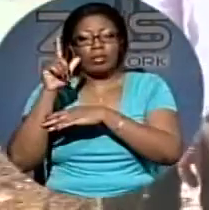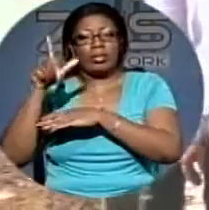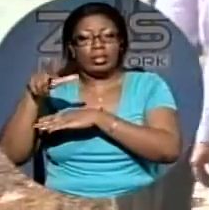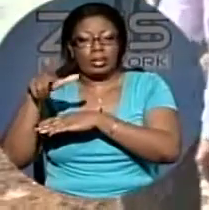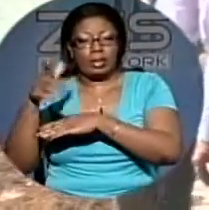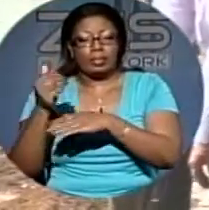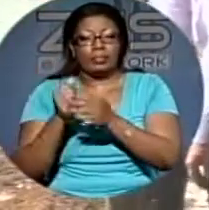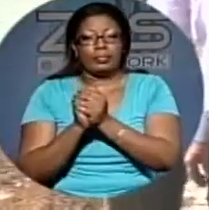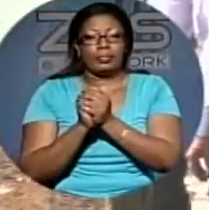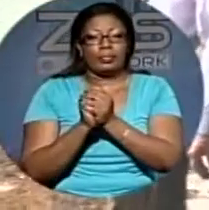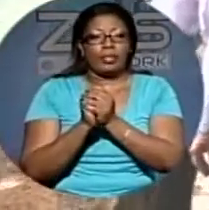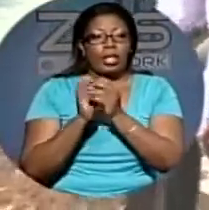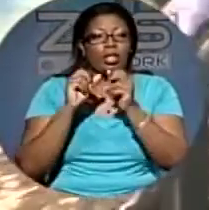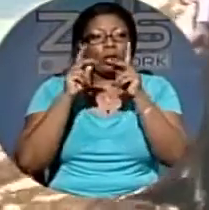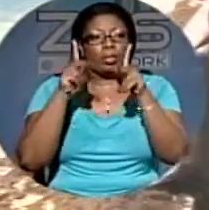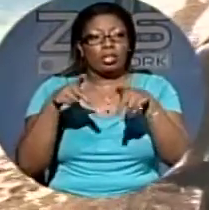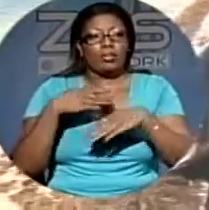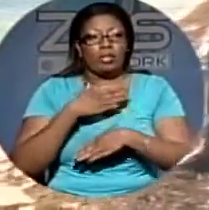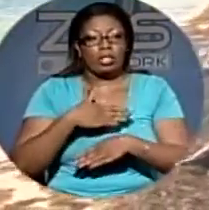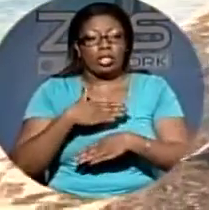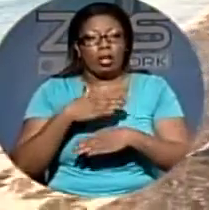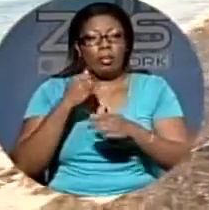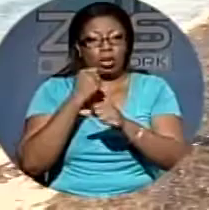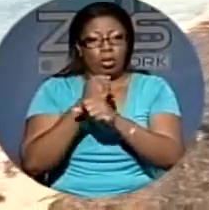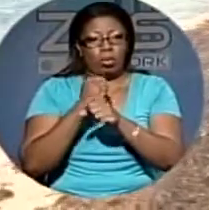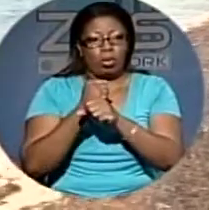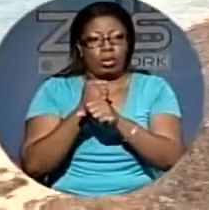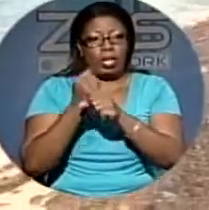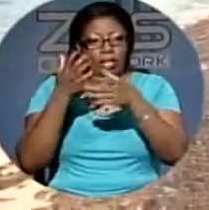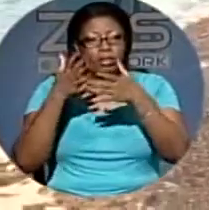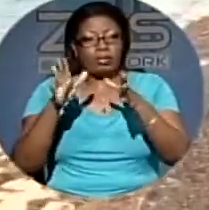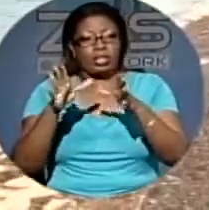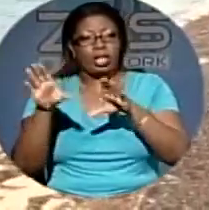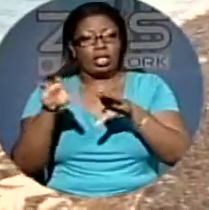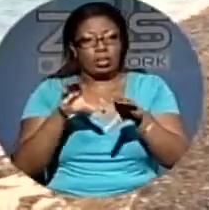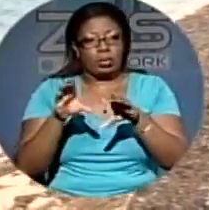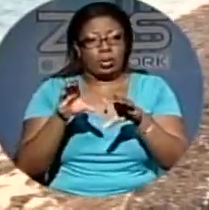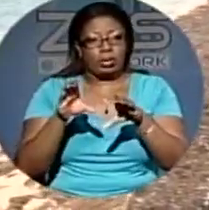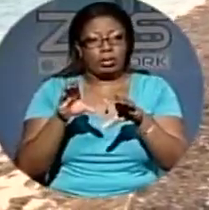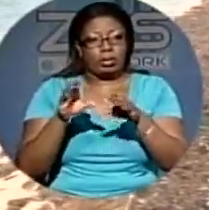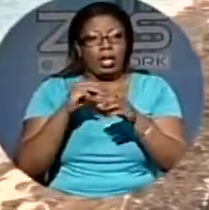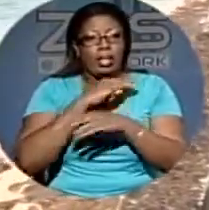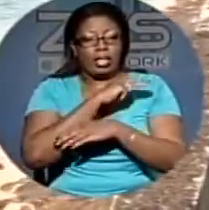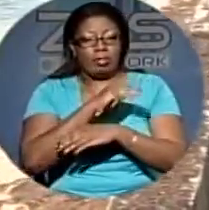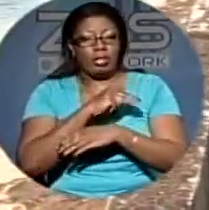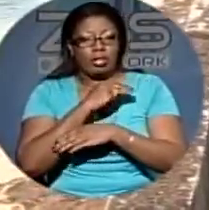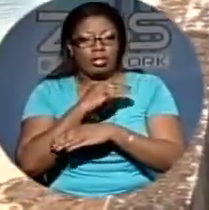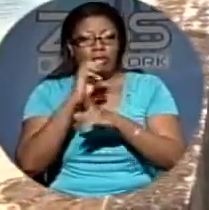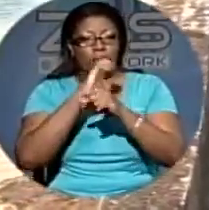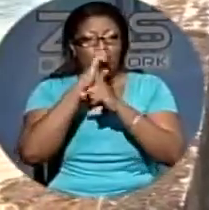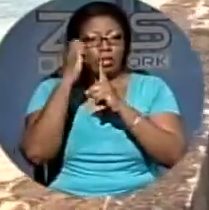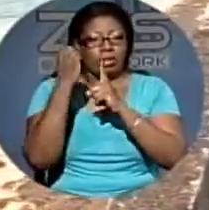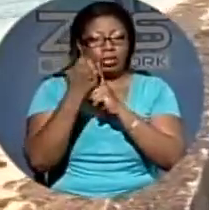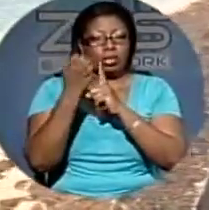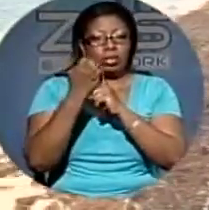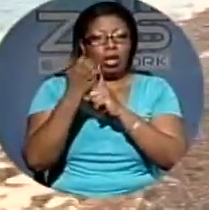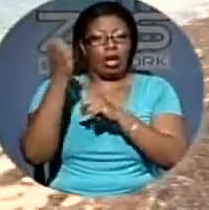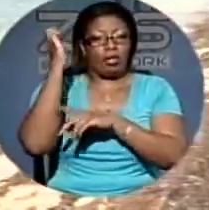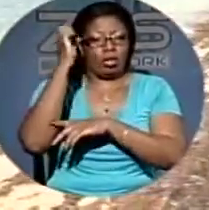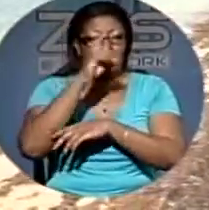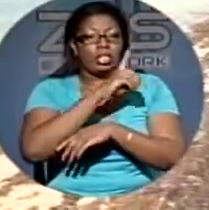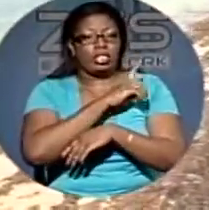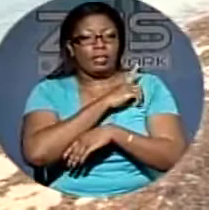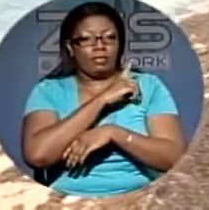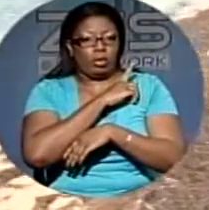But perhaps no one could be more appreciative of the work already done and what's being blueprinted than the Minister of Environment, Earl DeVoe, and Member